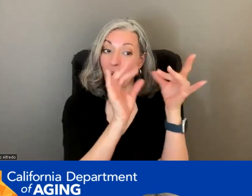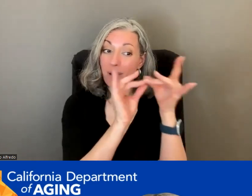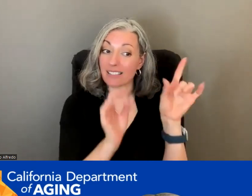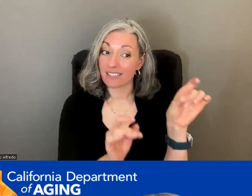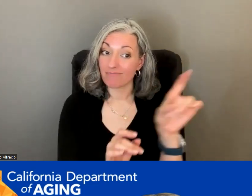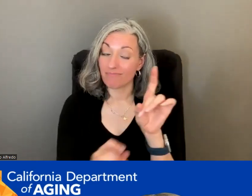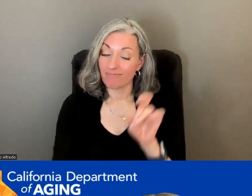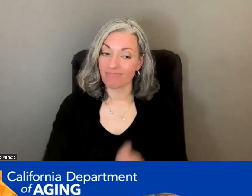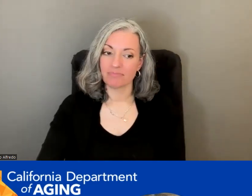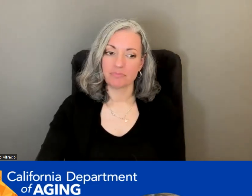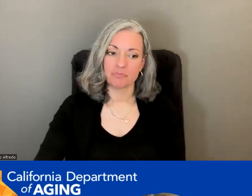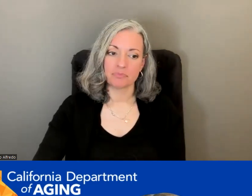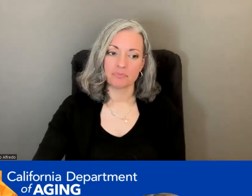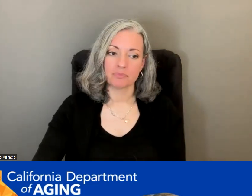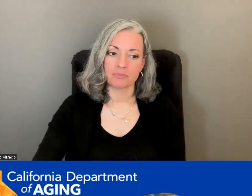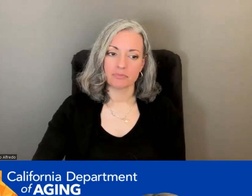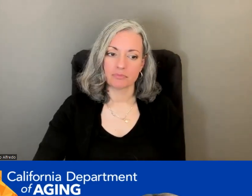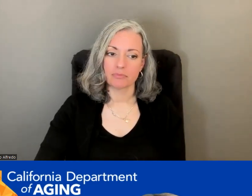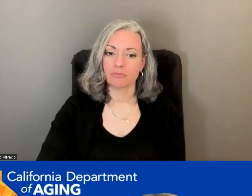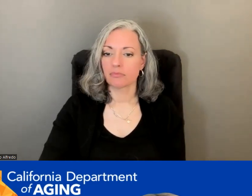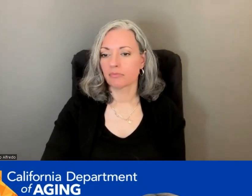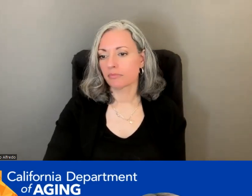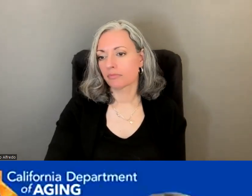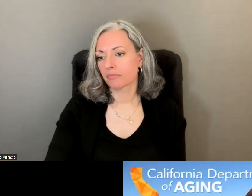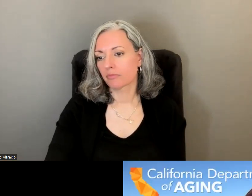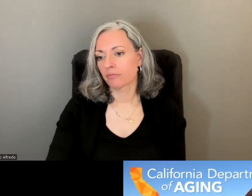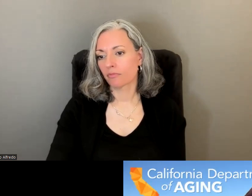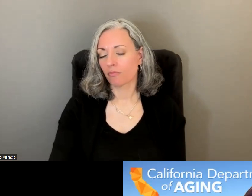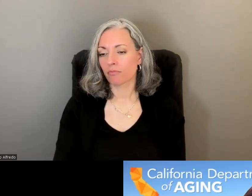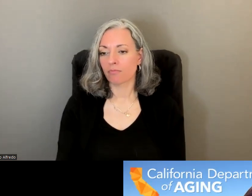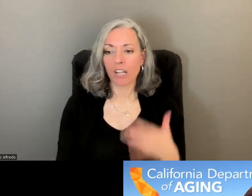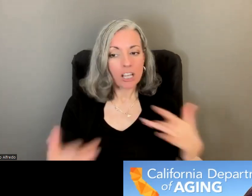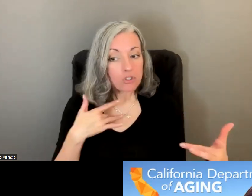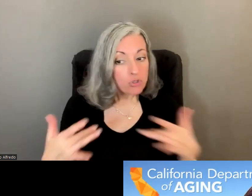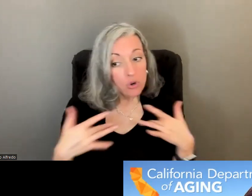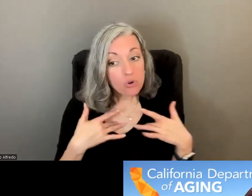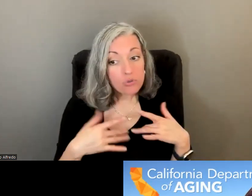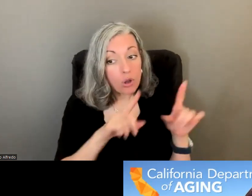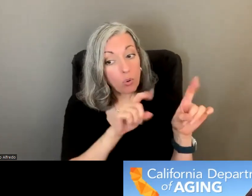Questions or concerns?